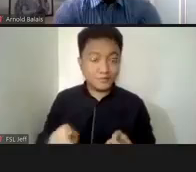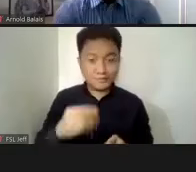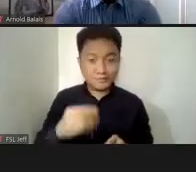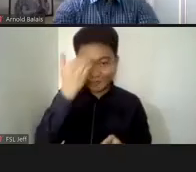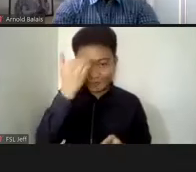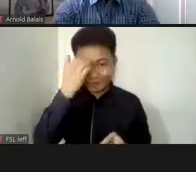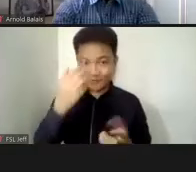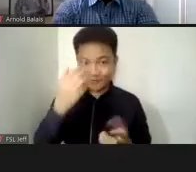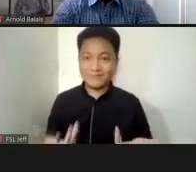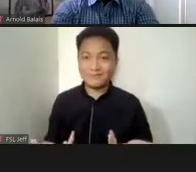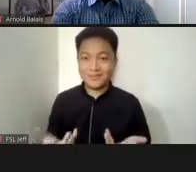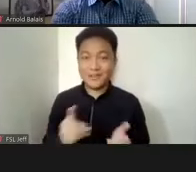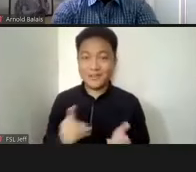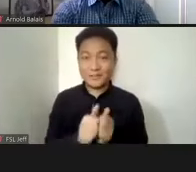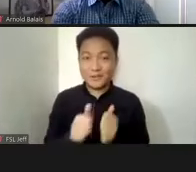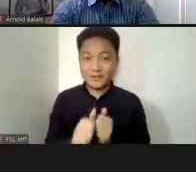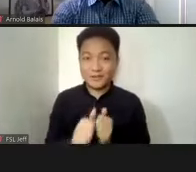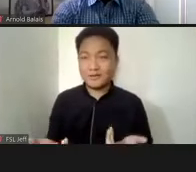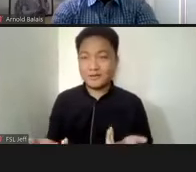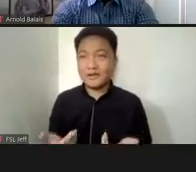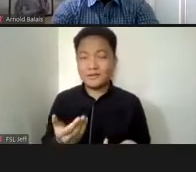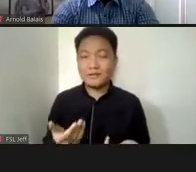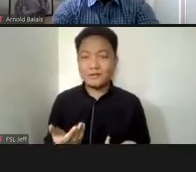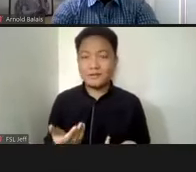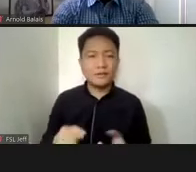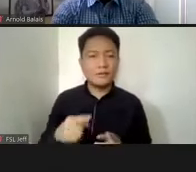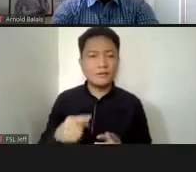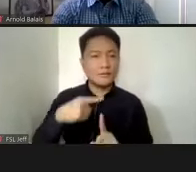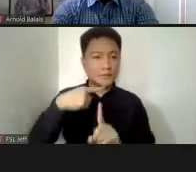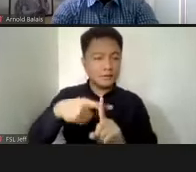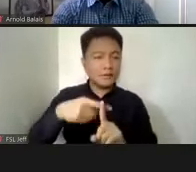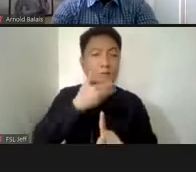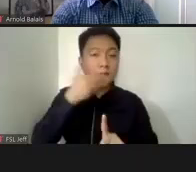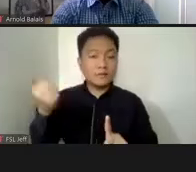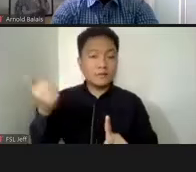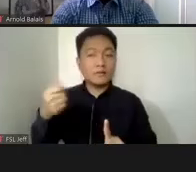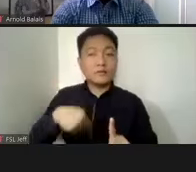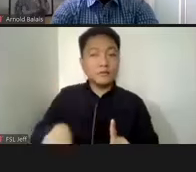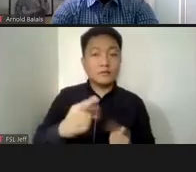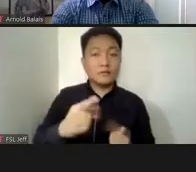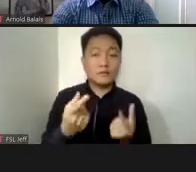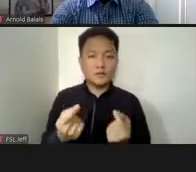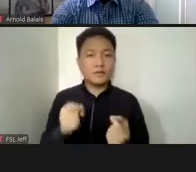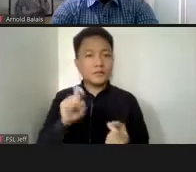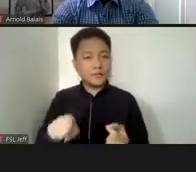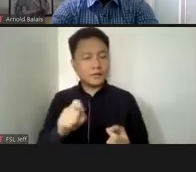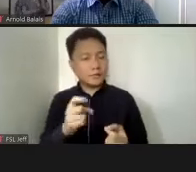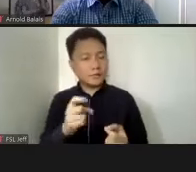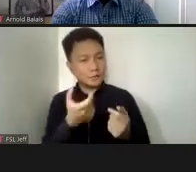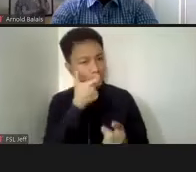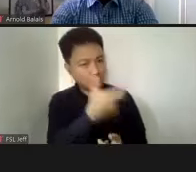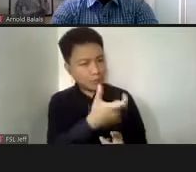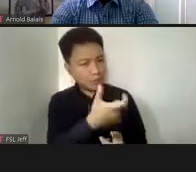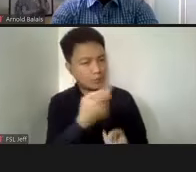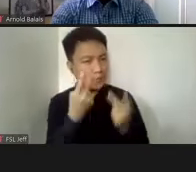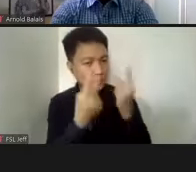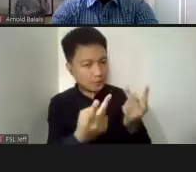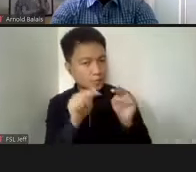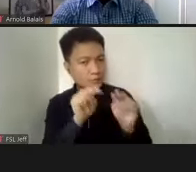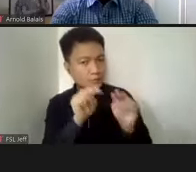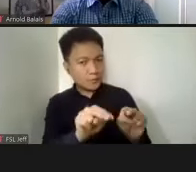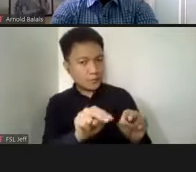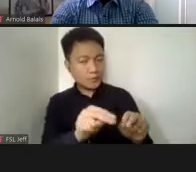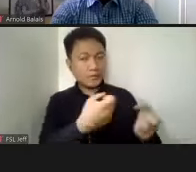being spectators, because even that attracts sponsors to come and to contribute, you know. So even just